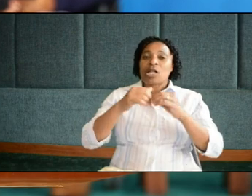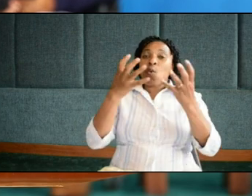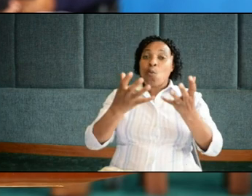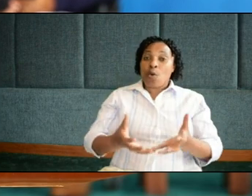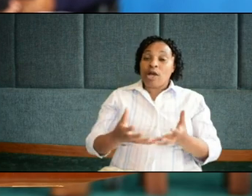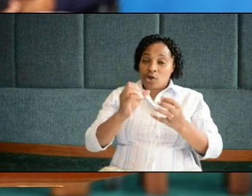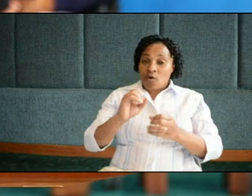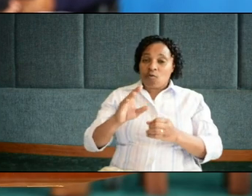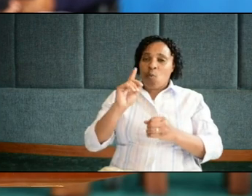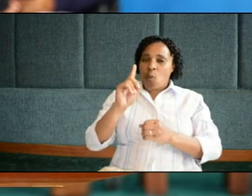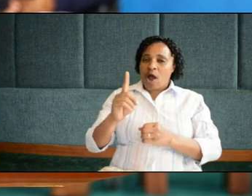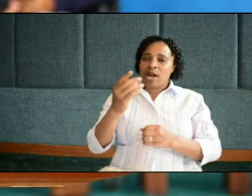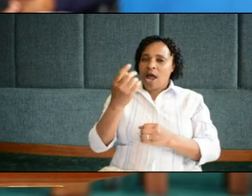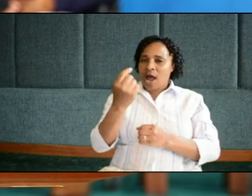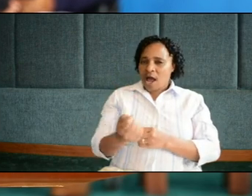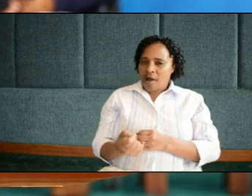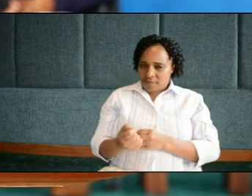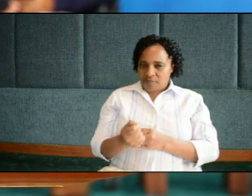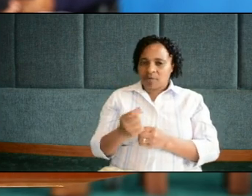over 0.5 tons.